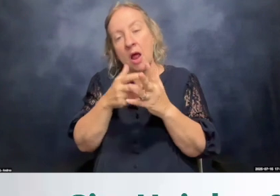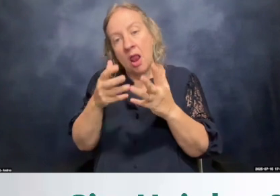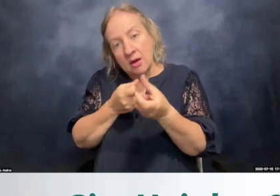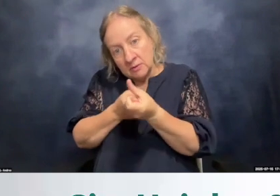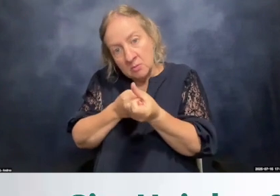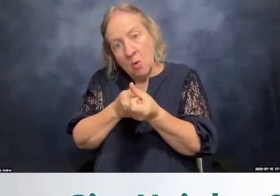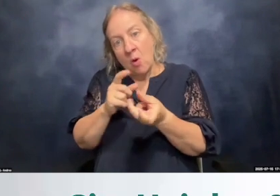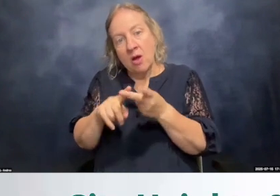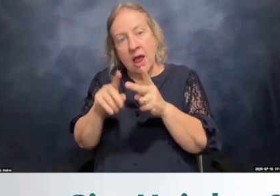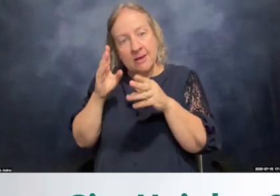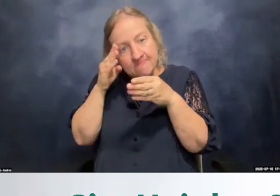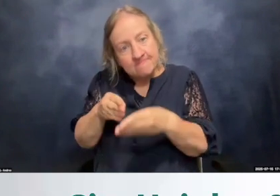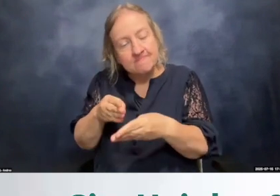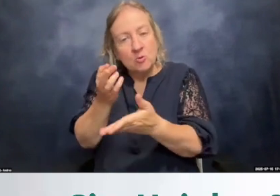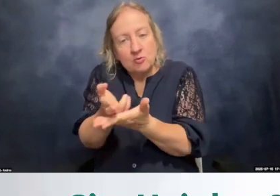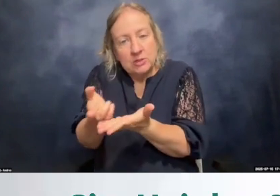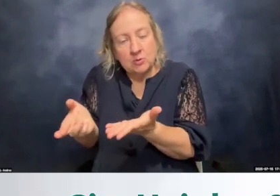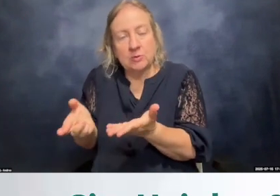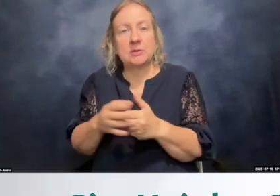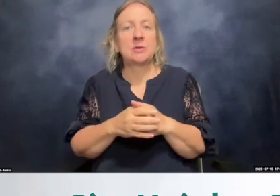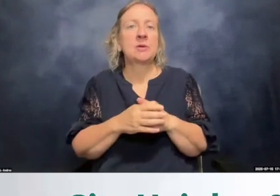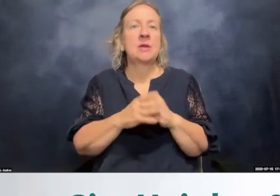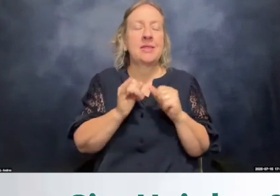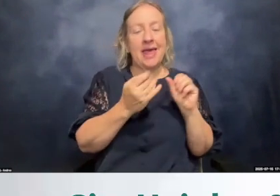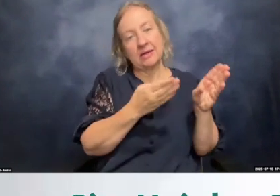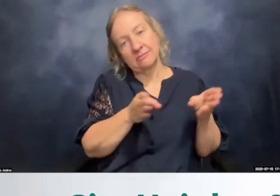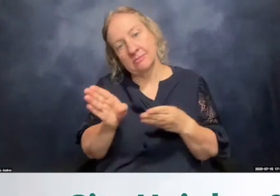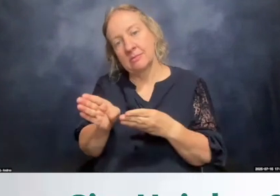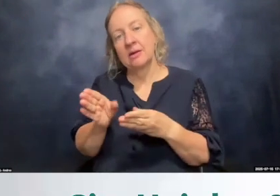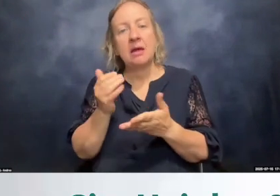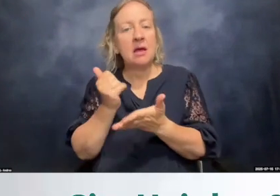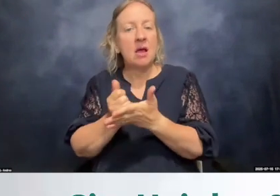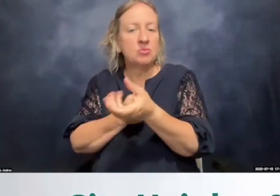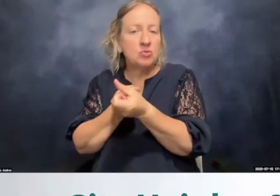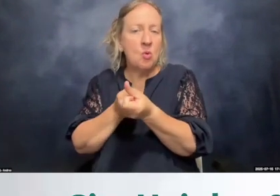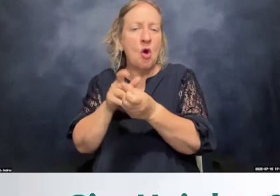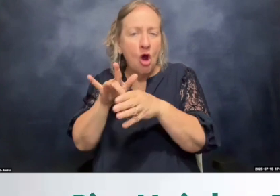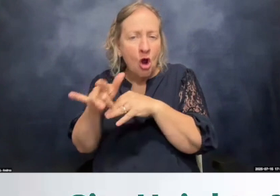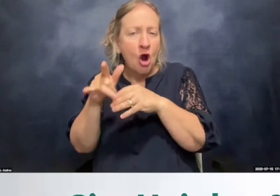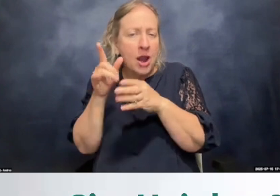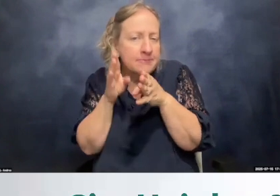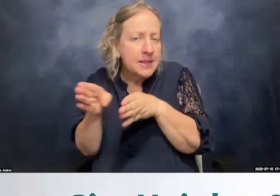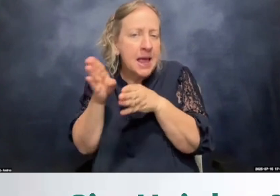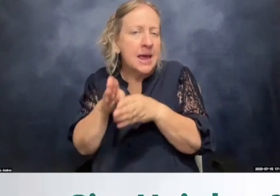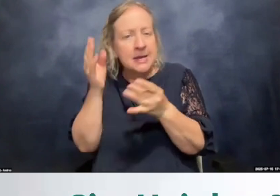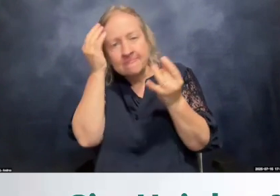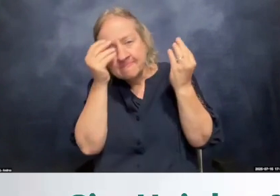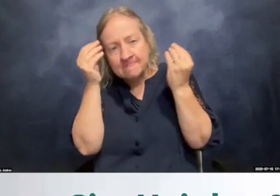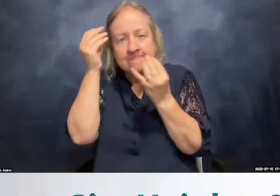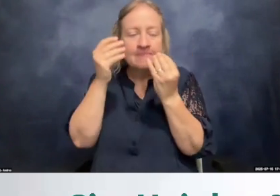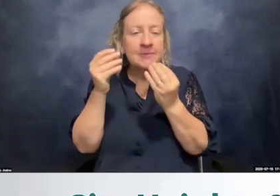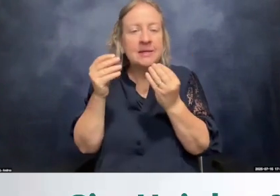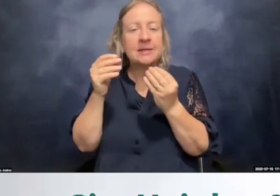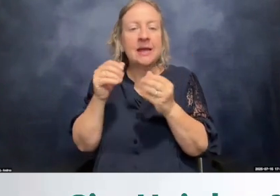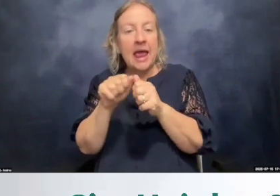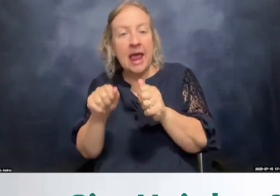resources. This shift helps us better support early-stage, community-led planning, especially in under-resourced areas